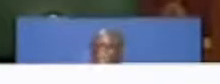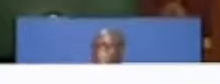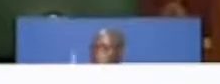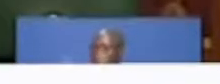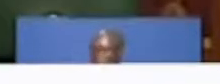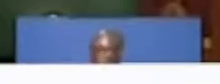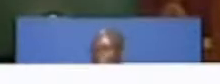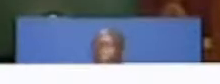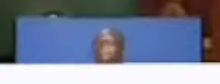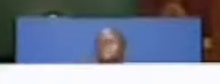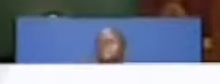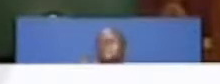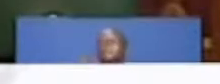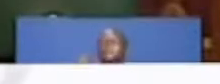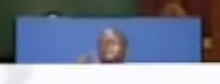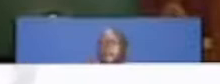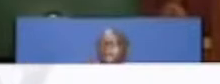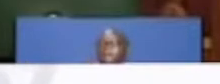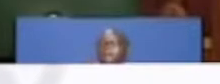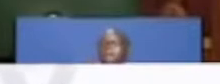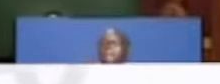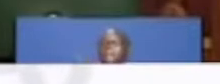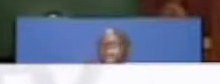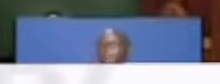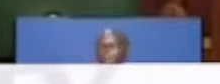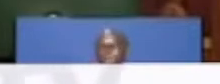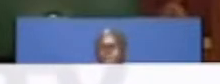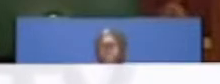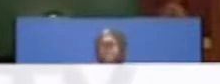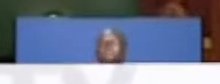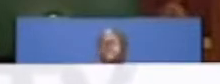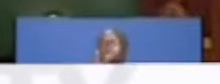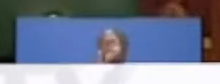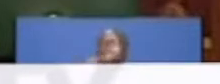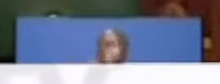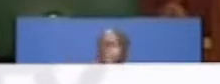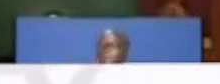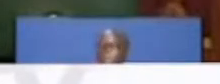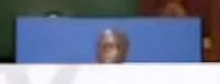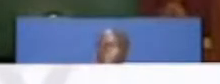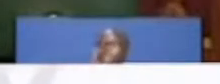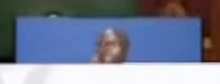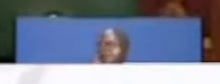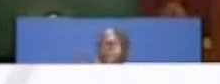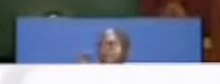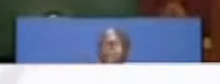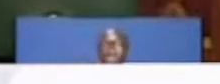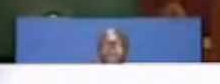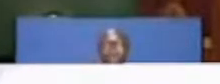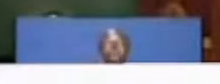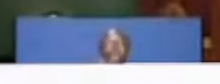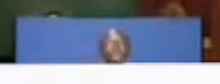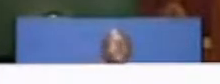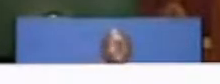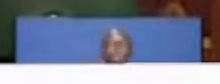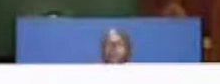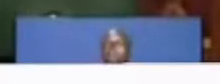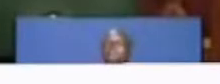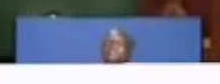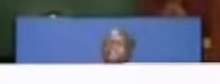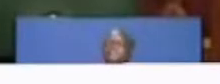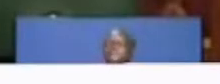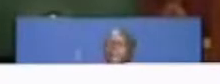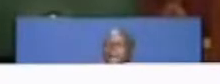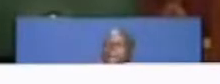2019-2021, NHIF managed to pay for 4.4 million hospital visits, covering